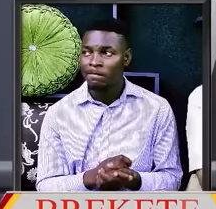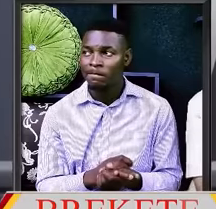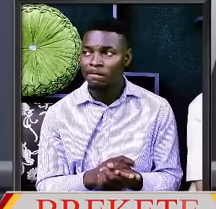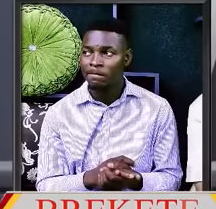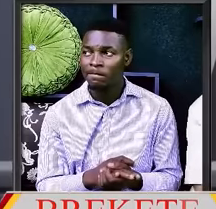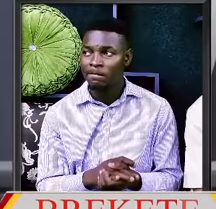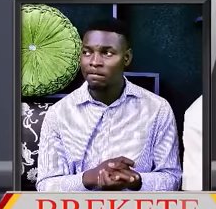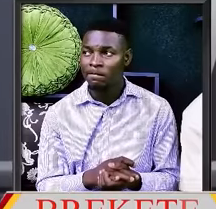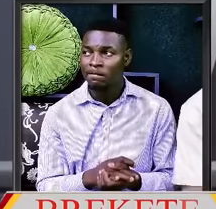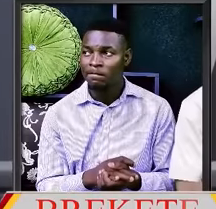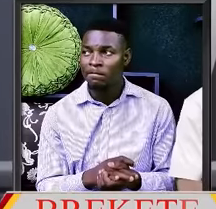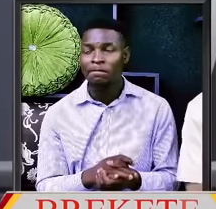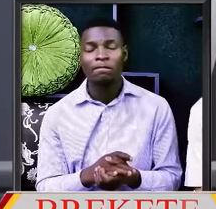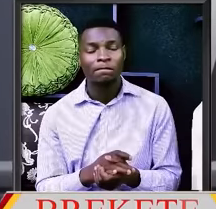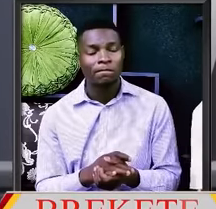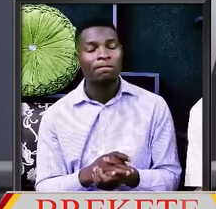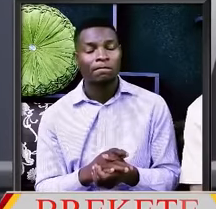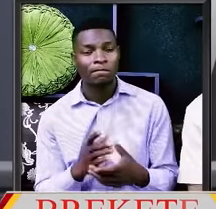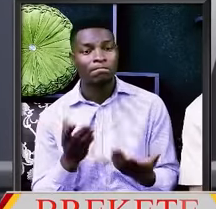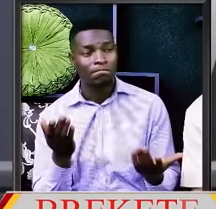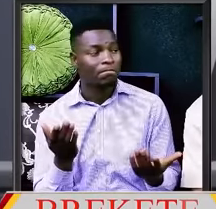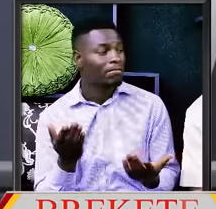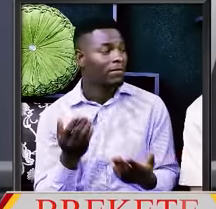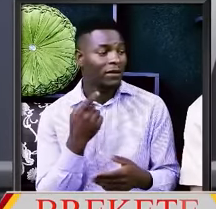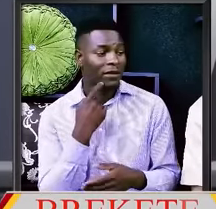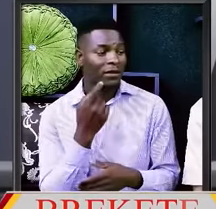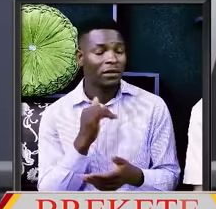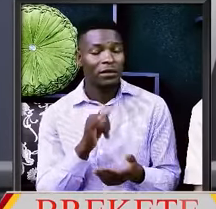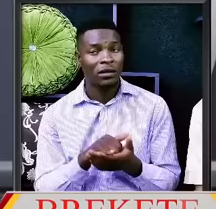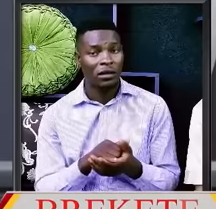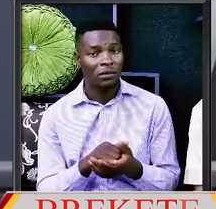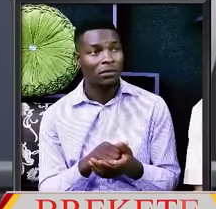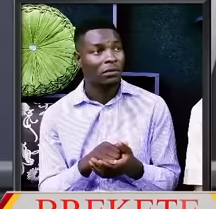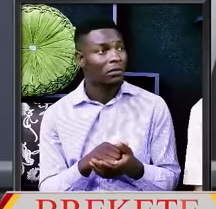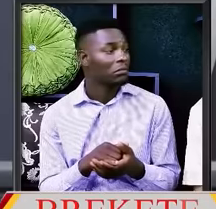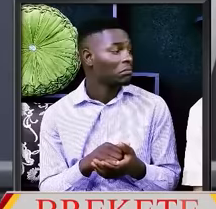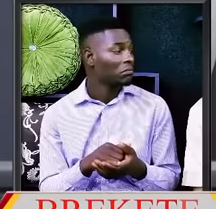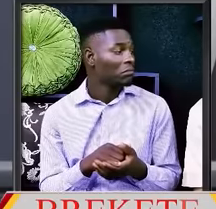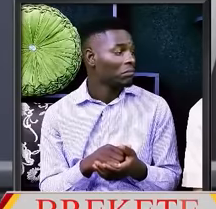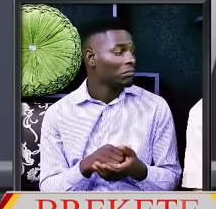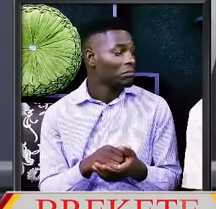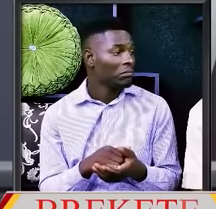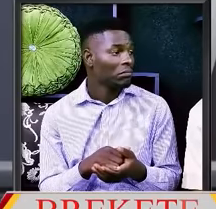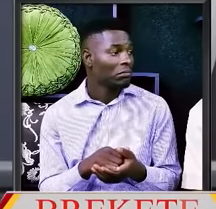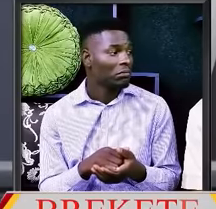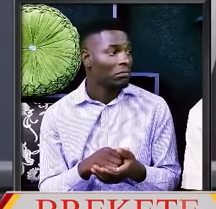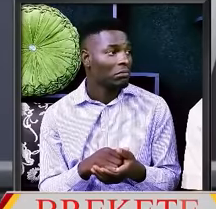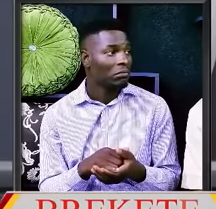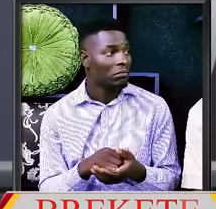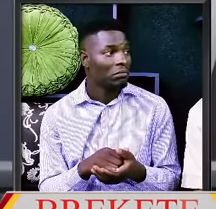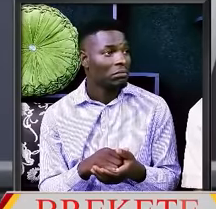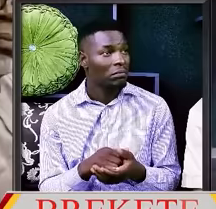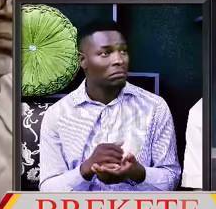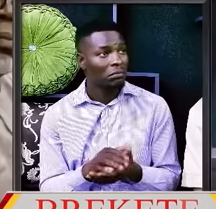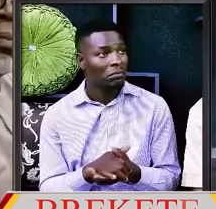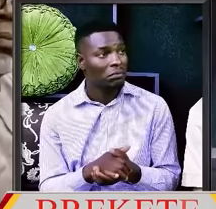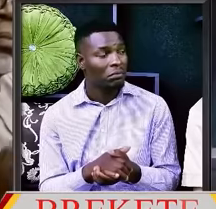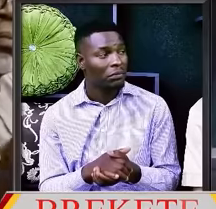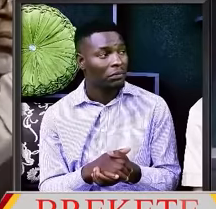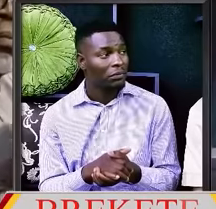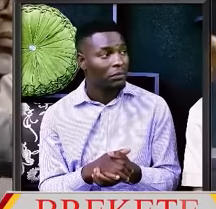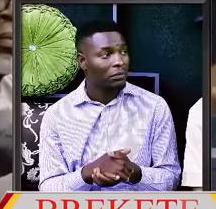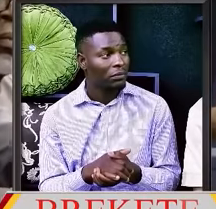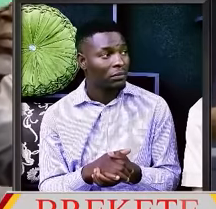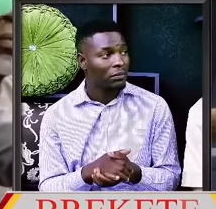station. What do you talk? He talks say how they not even determined. They've not issued her a cause of death. She doesn't